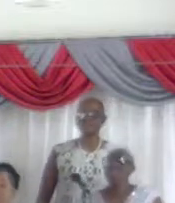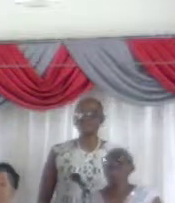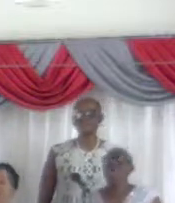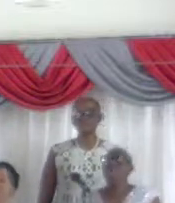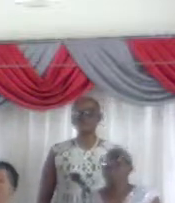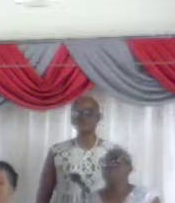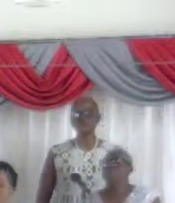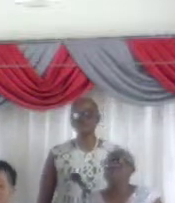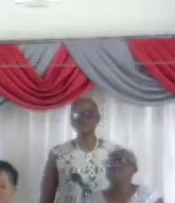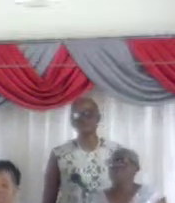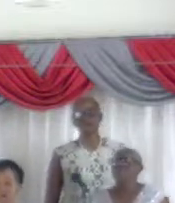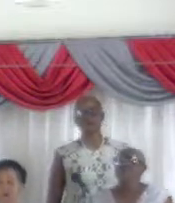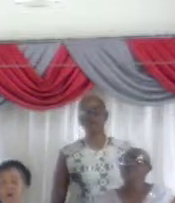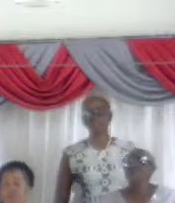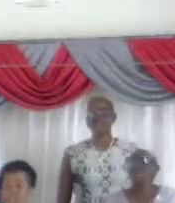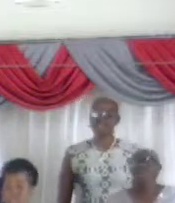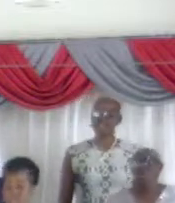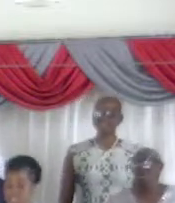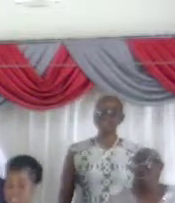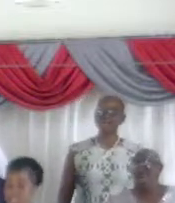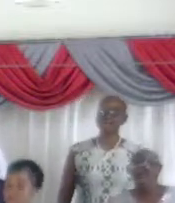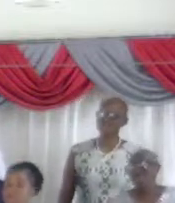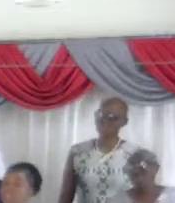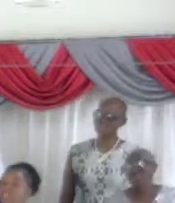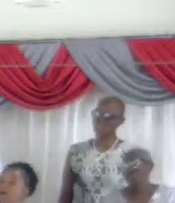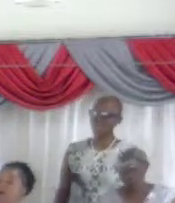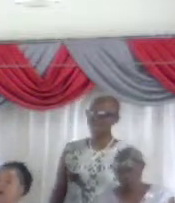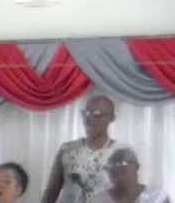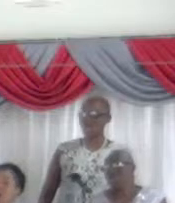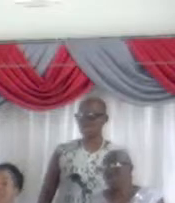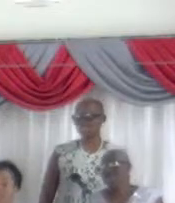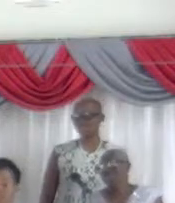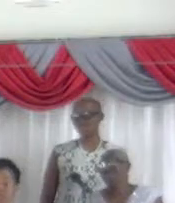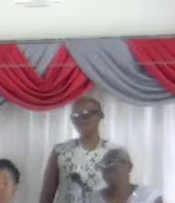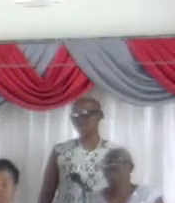for I shall recover it. Yes, all.